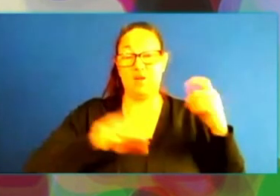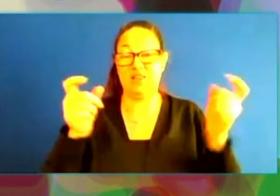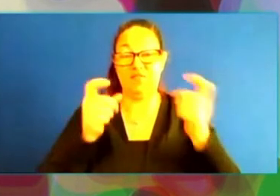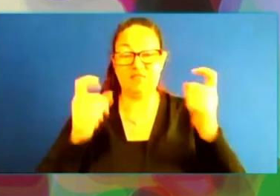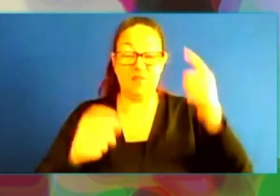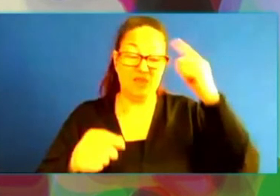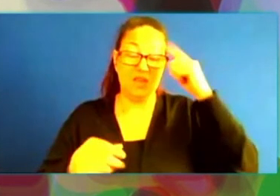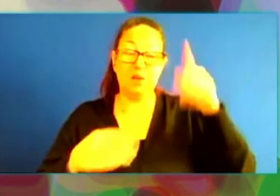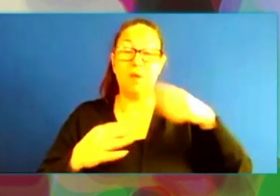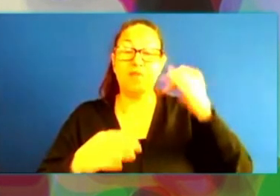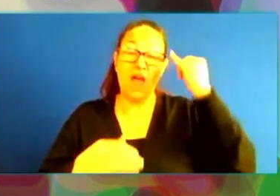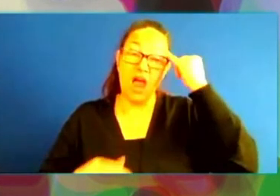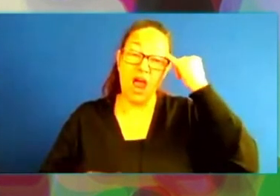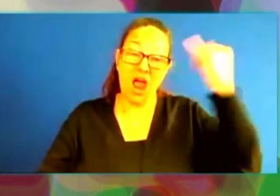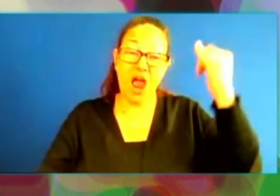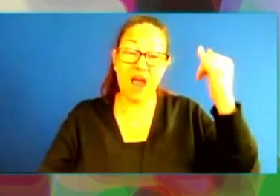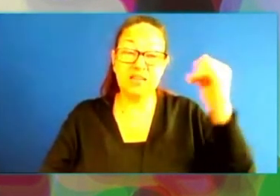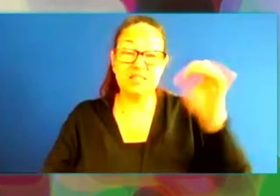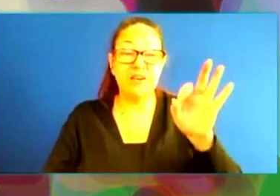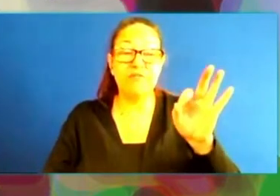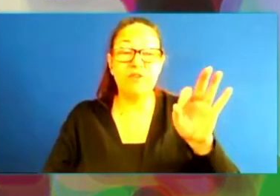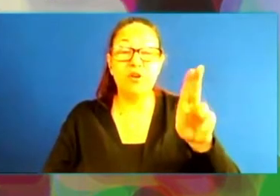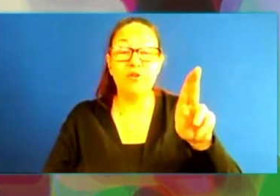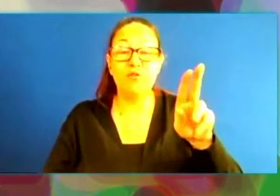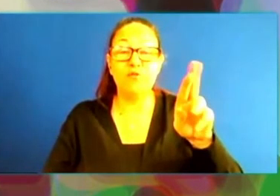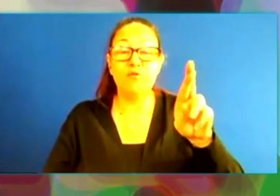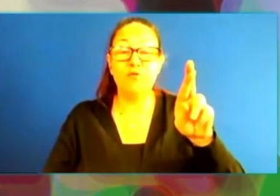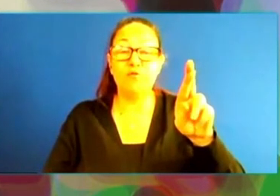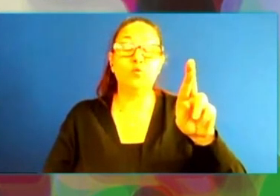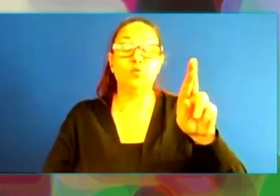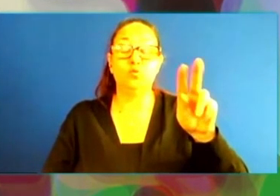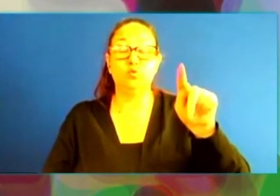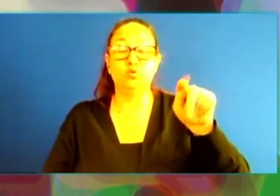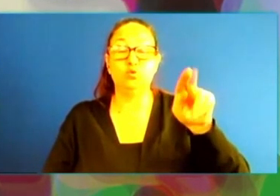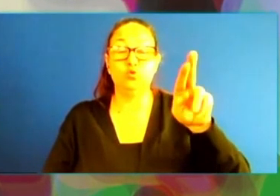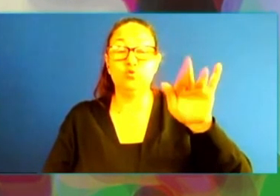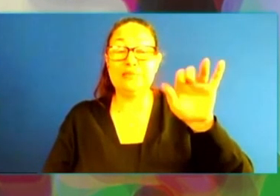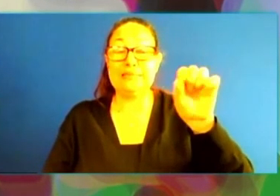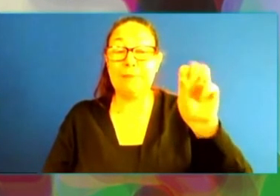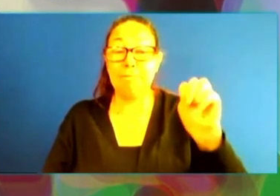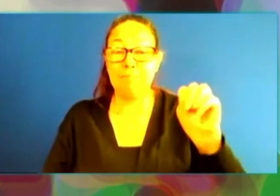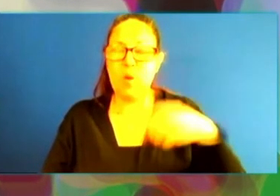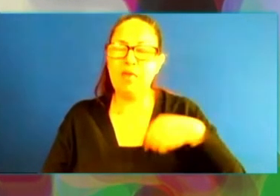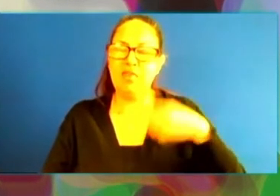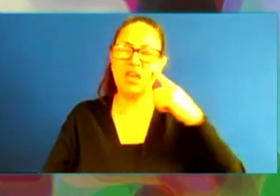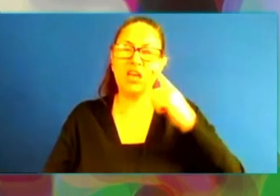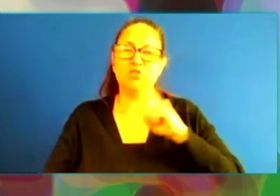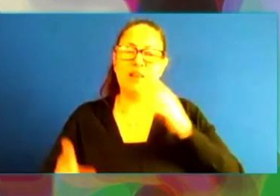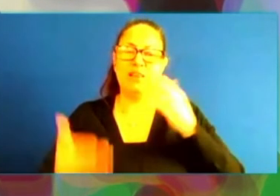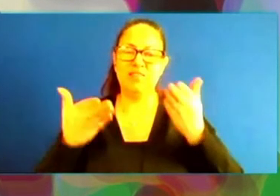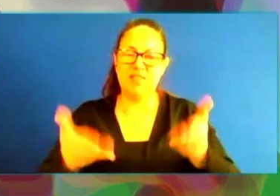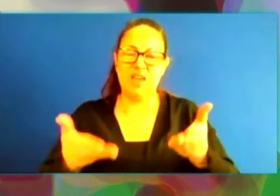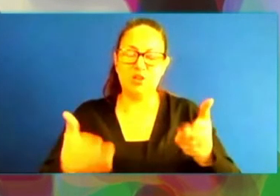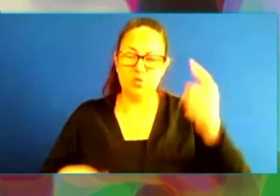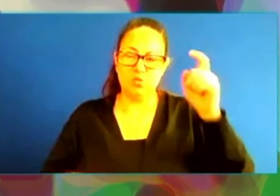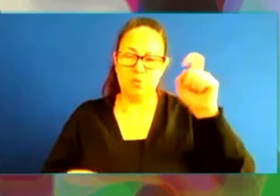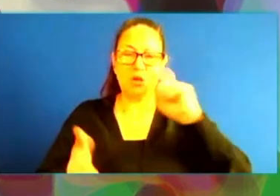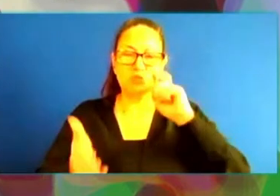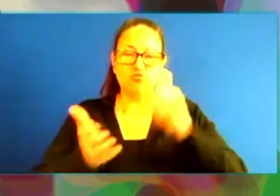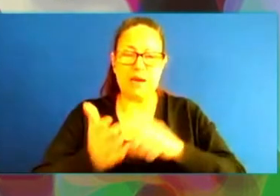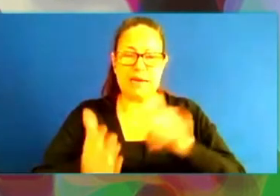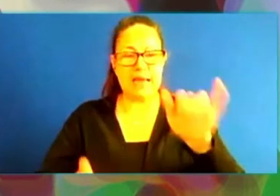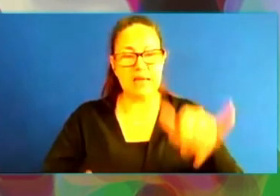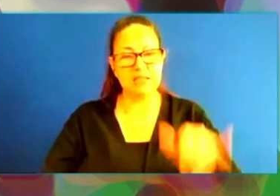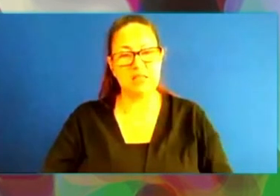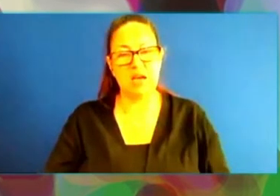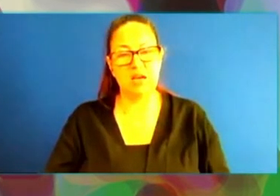of futurism and what is to come, the festival is right in there. And so I think it's really important that we recognize that.